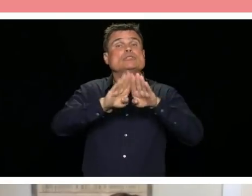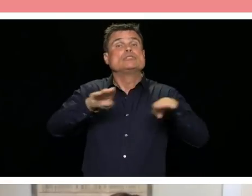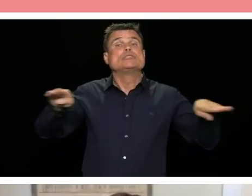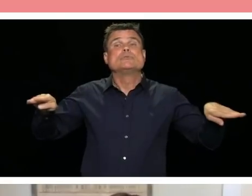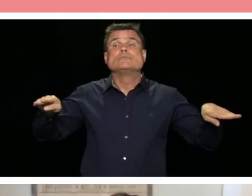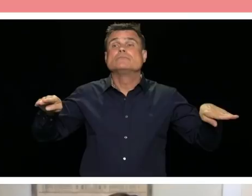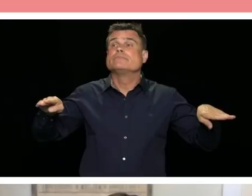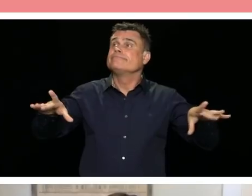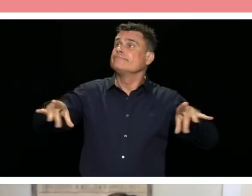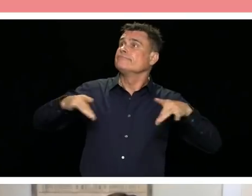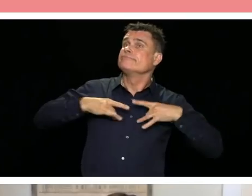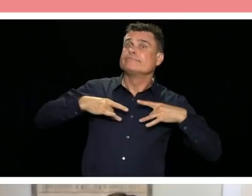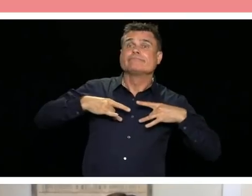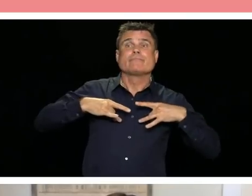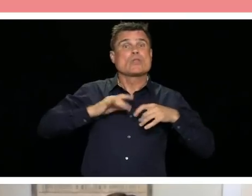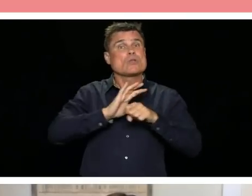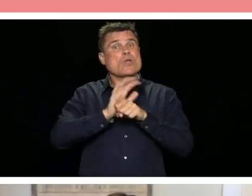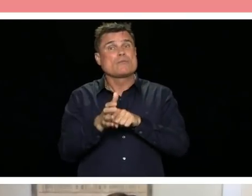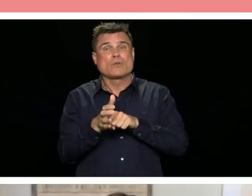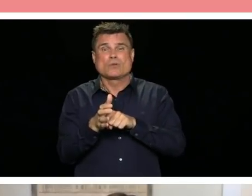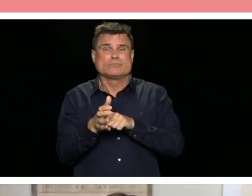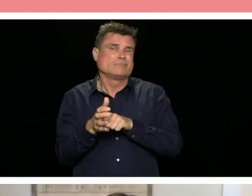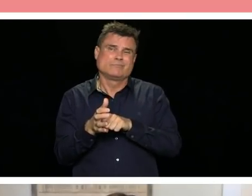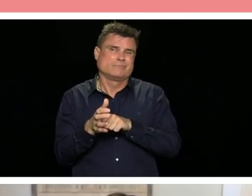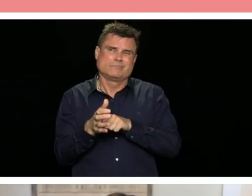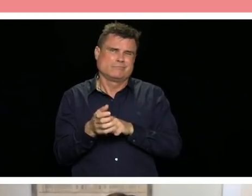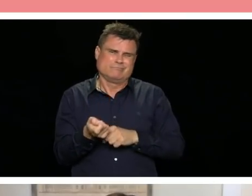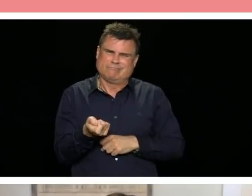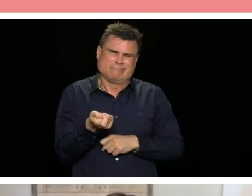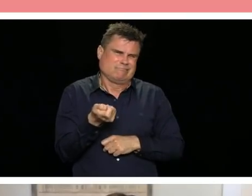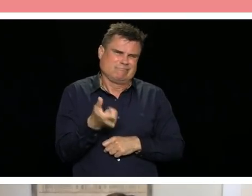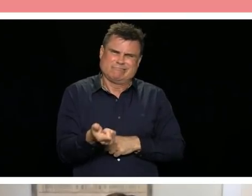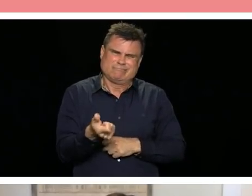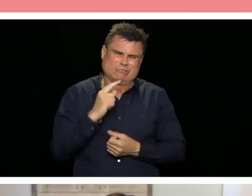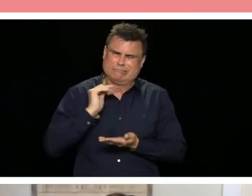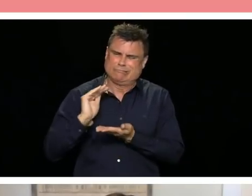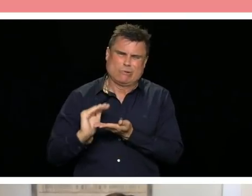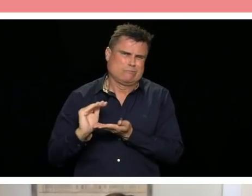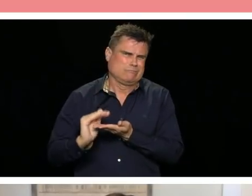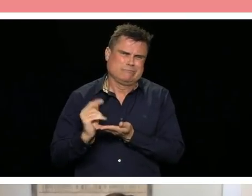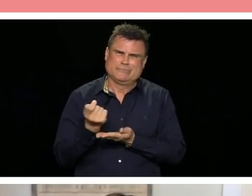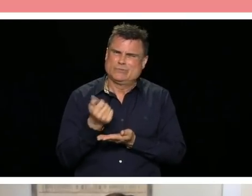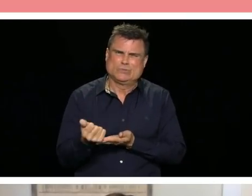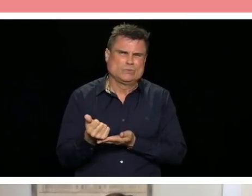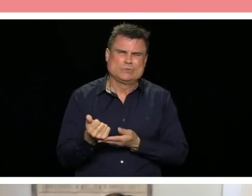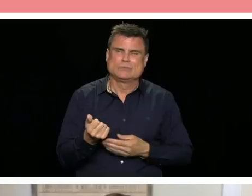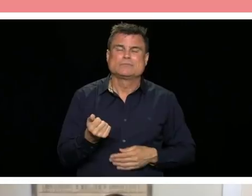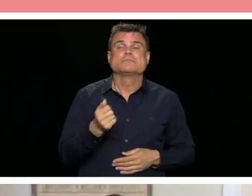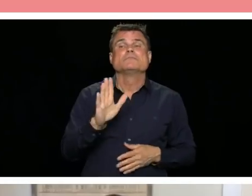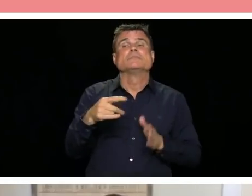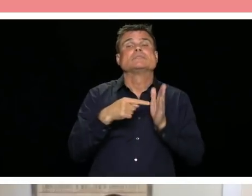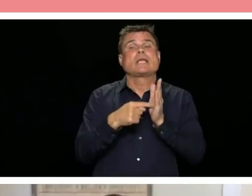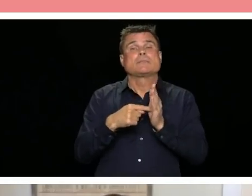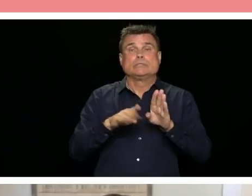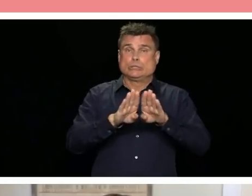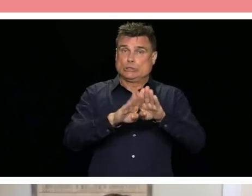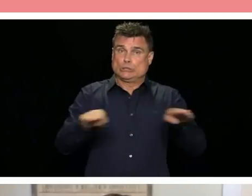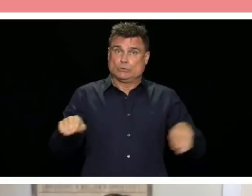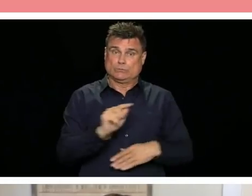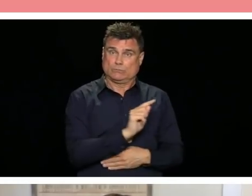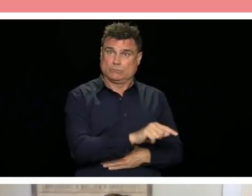to tease that apart. The symptoms are common symptoms that every